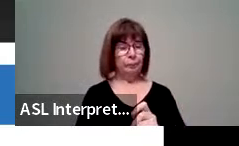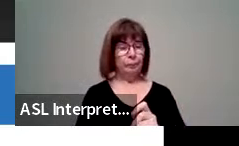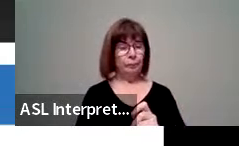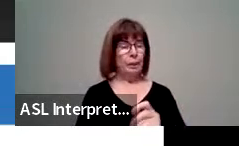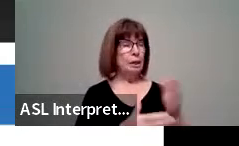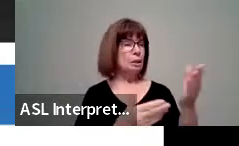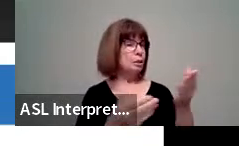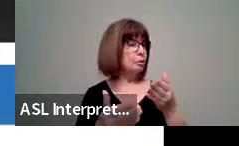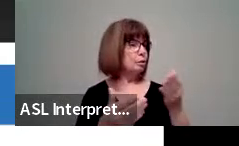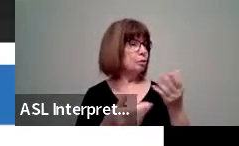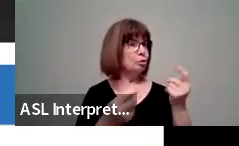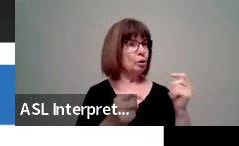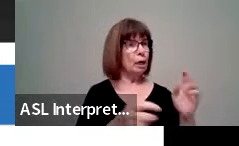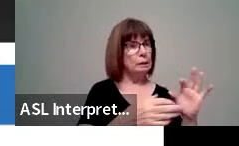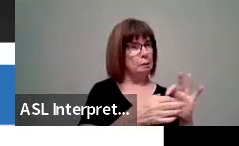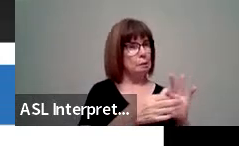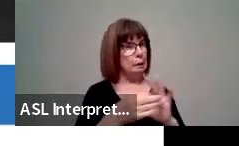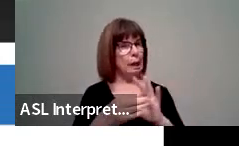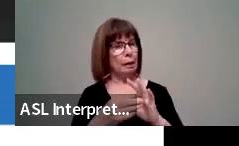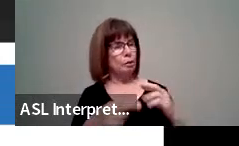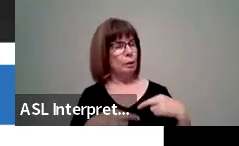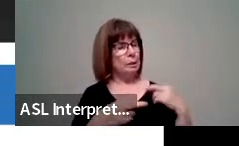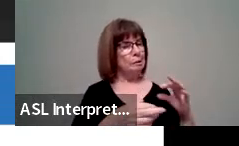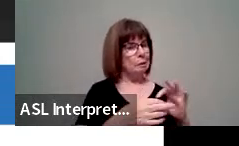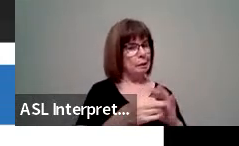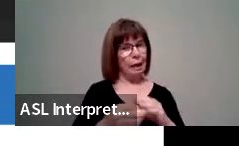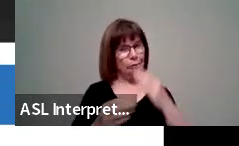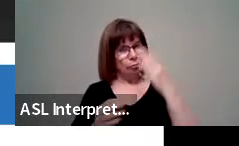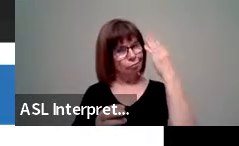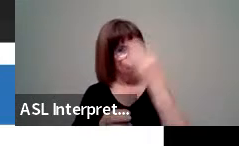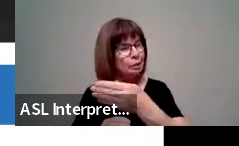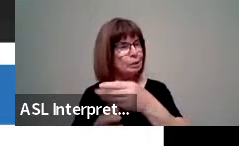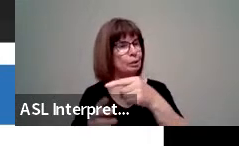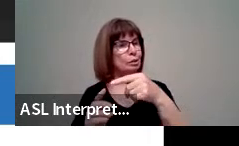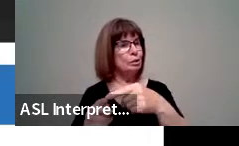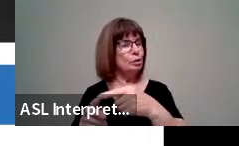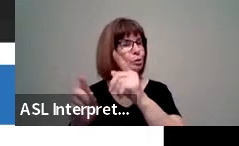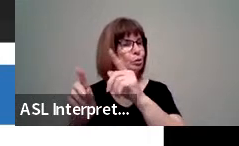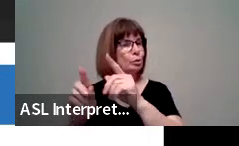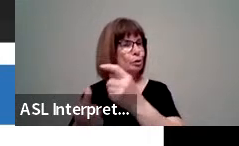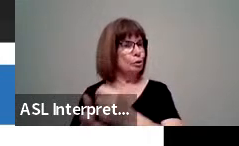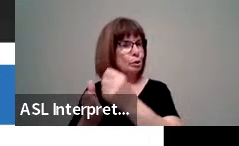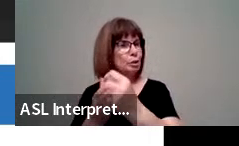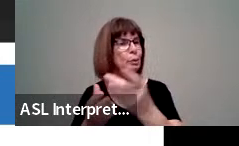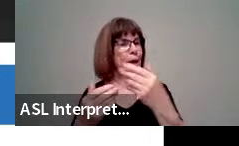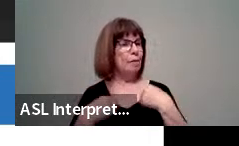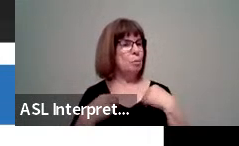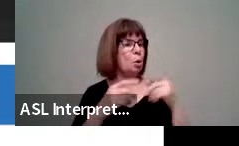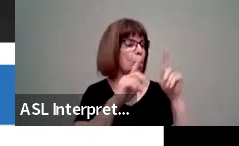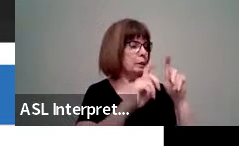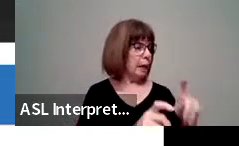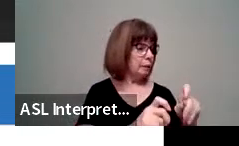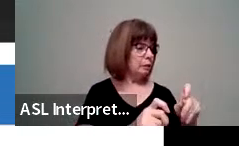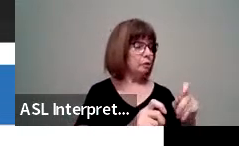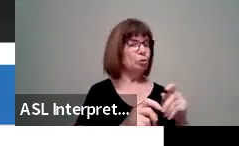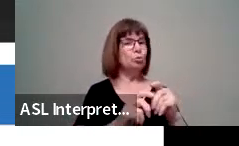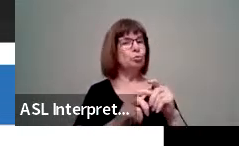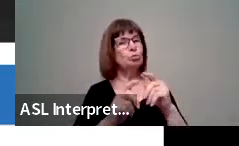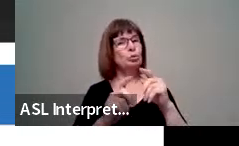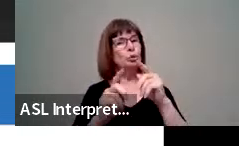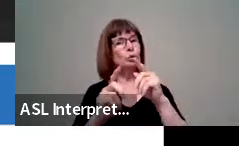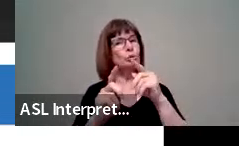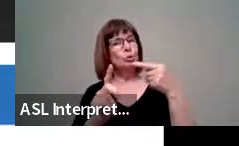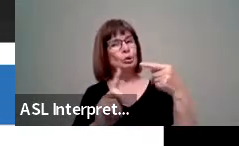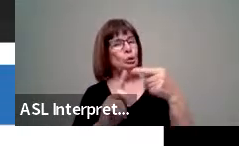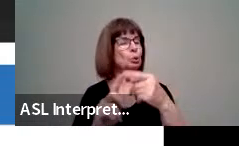services, we're trying to link residents directly to treatment at testing sites. So we have more test to treat sites. We're building our own